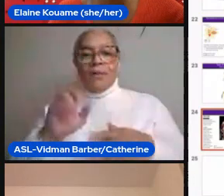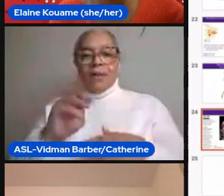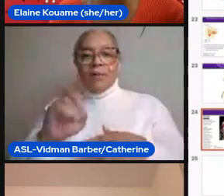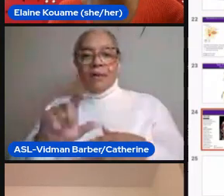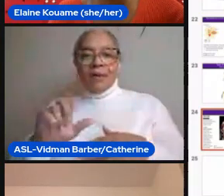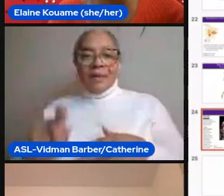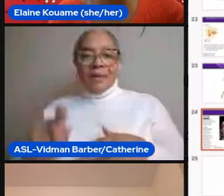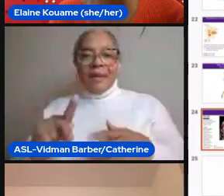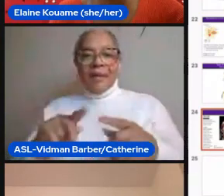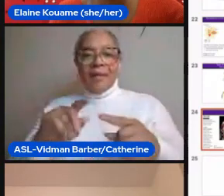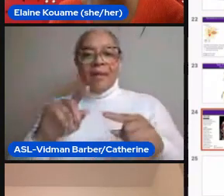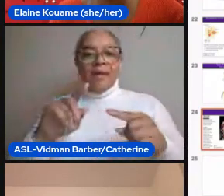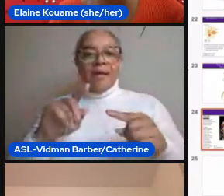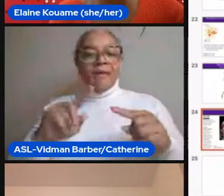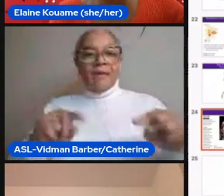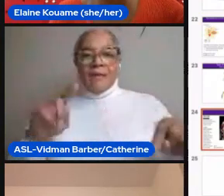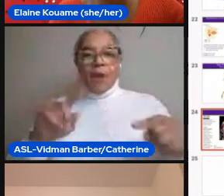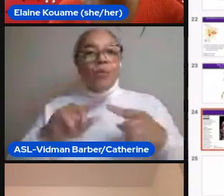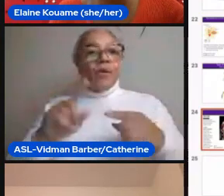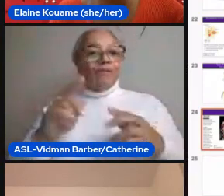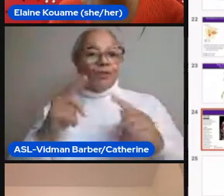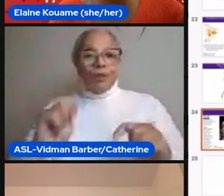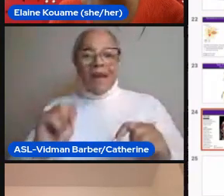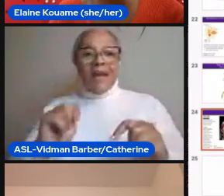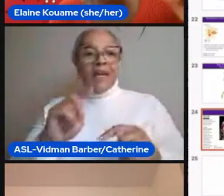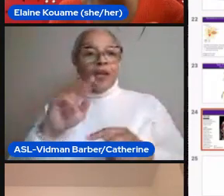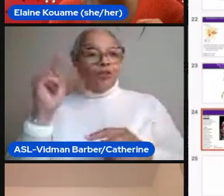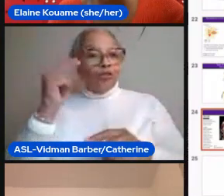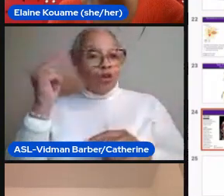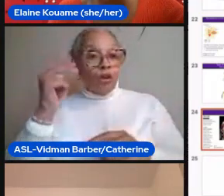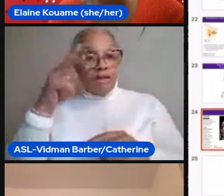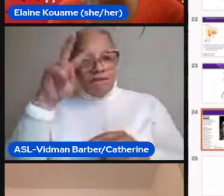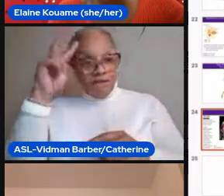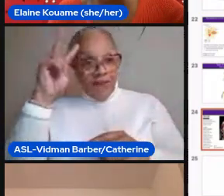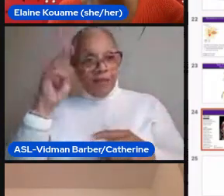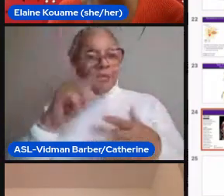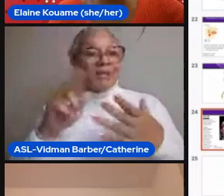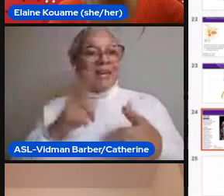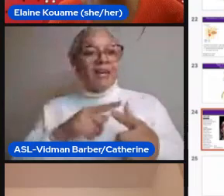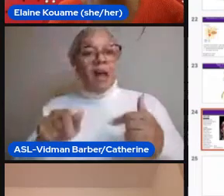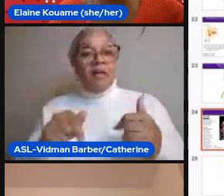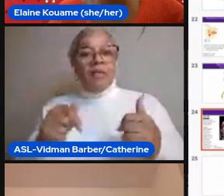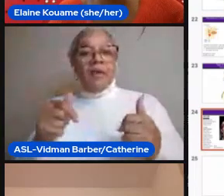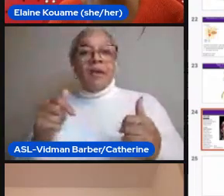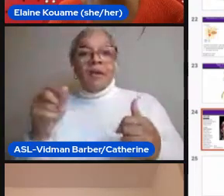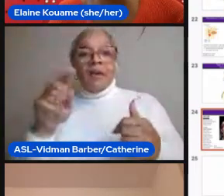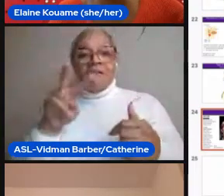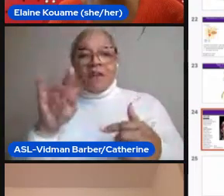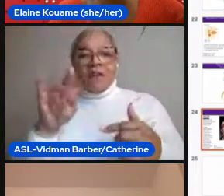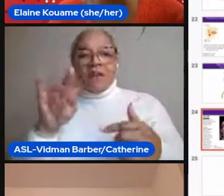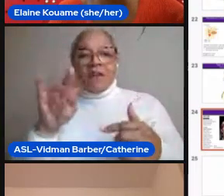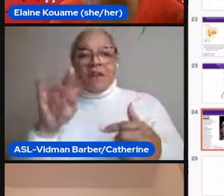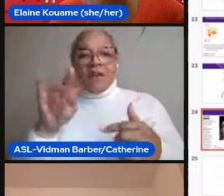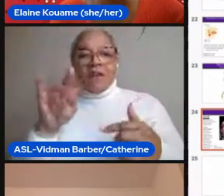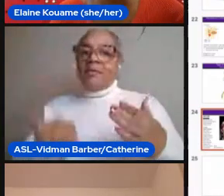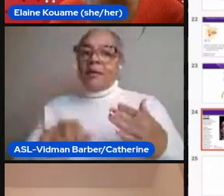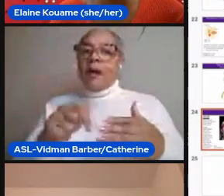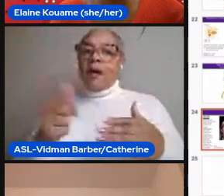we've tried norovirus on top of this virus, but in the wild type system. So we